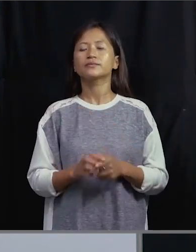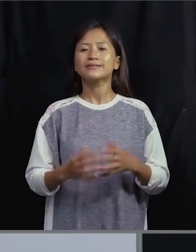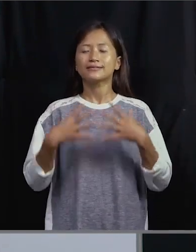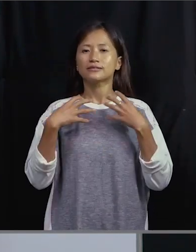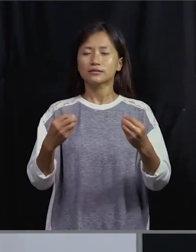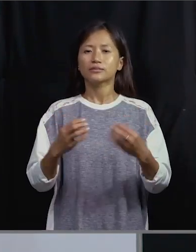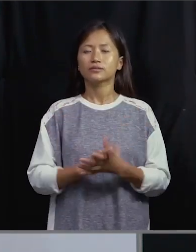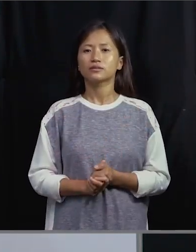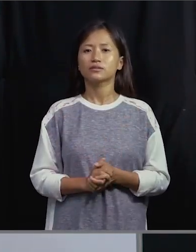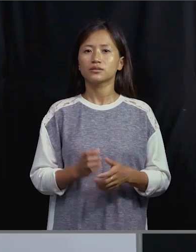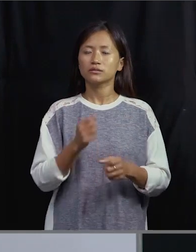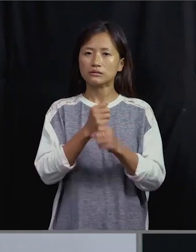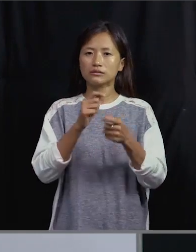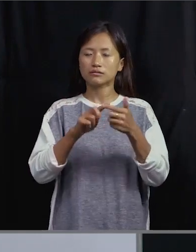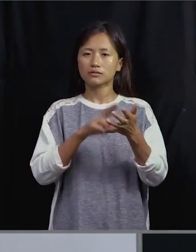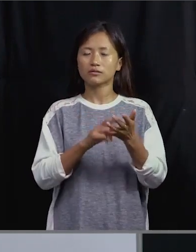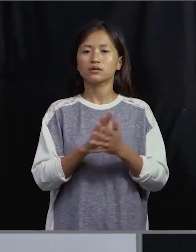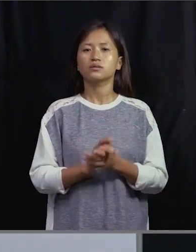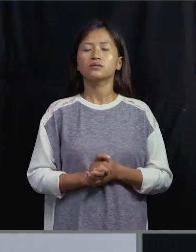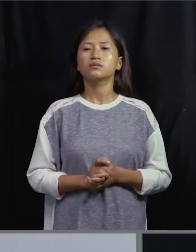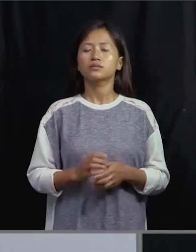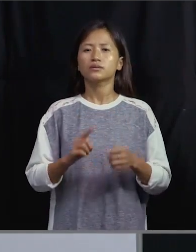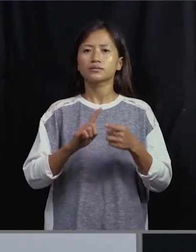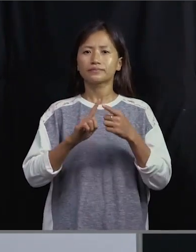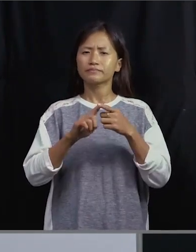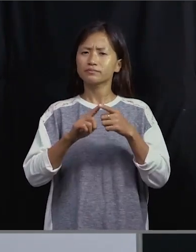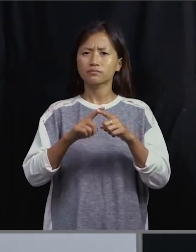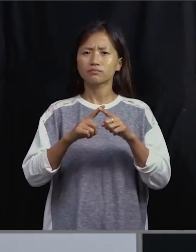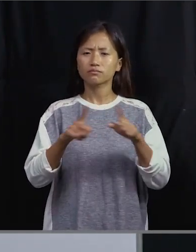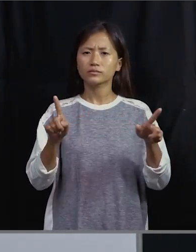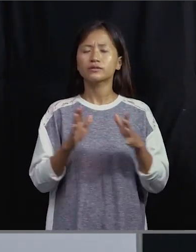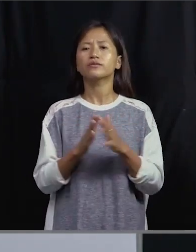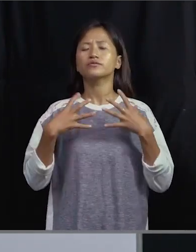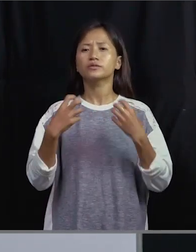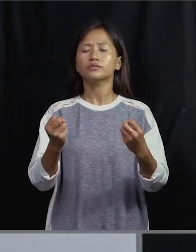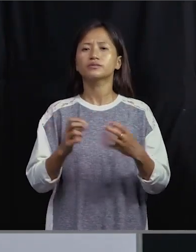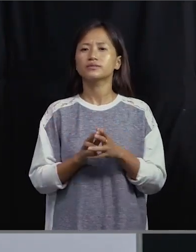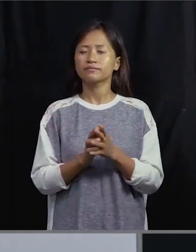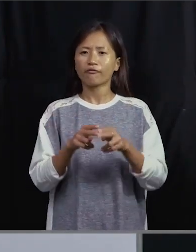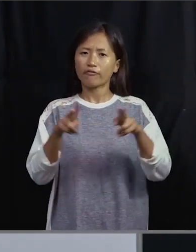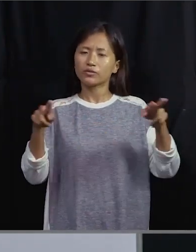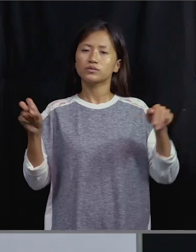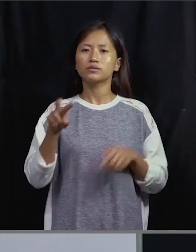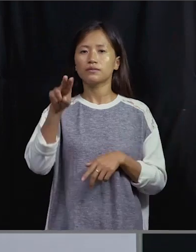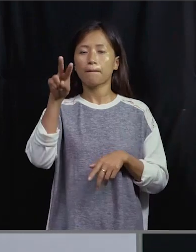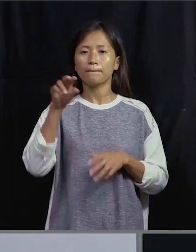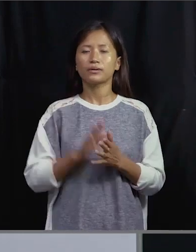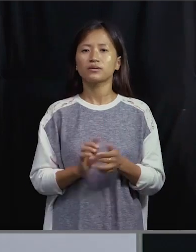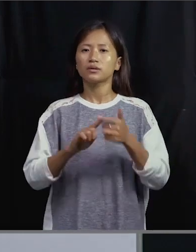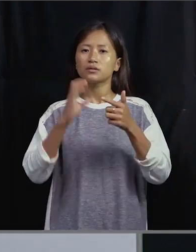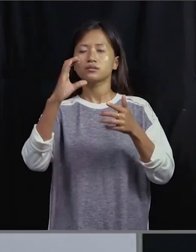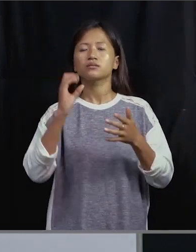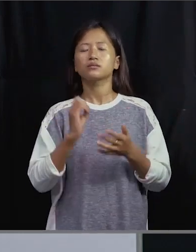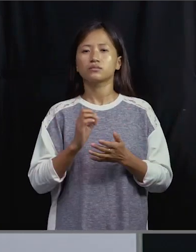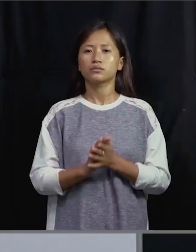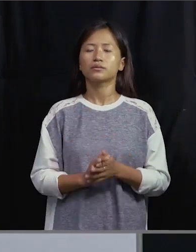In general, when we say demand, it'll have a variety of meaning, but in economics, when we